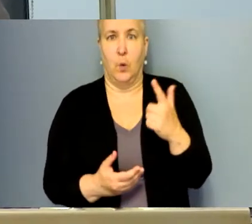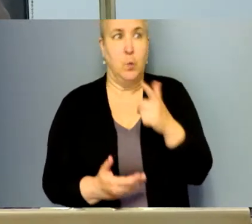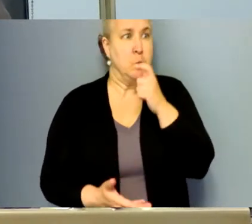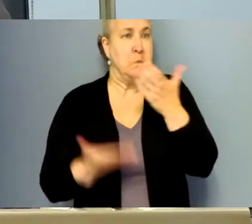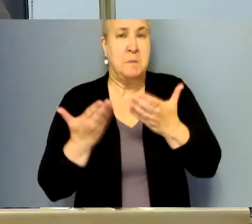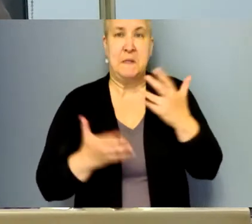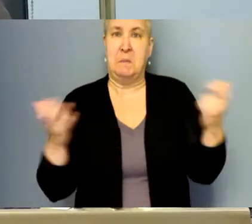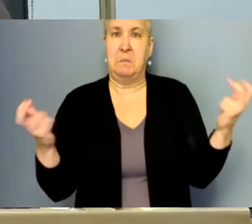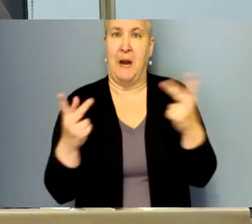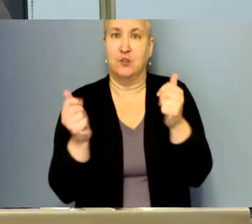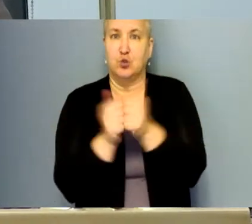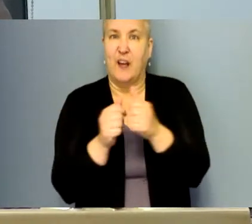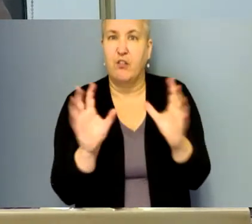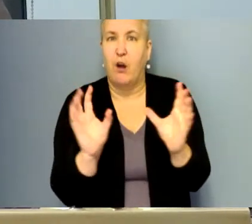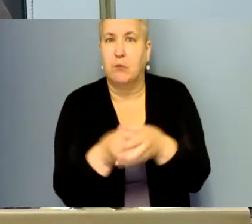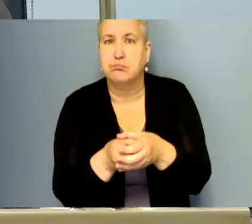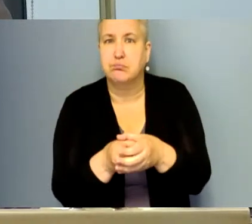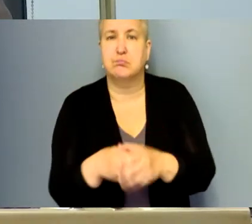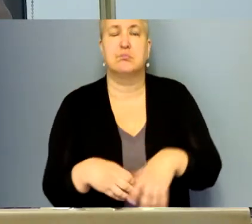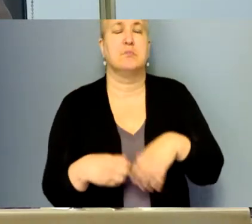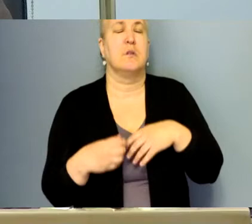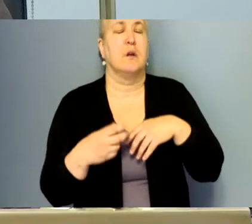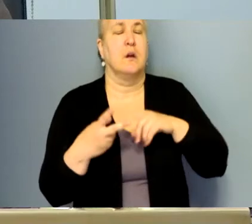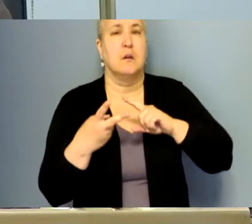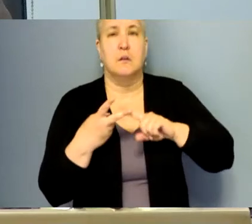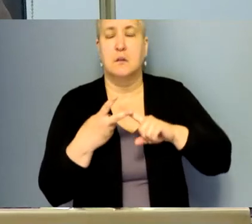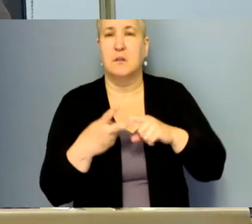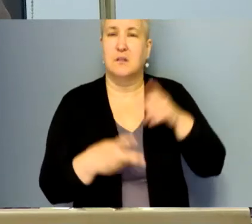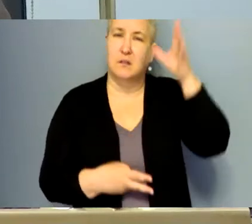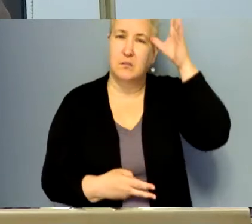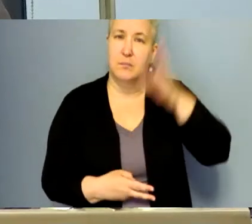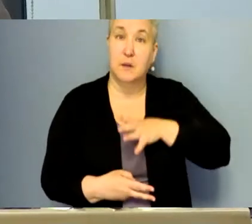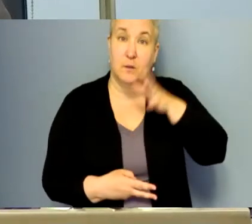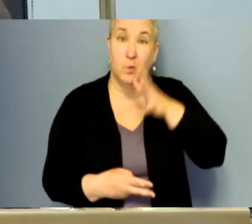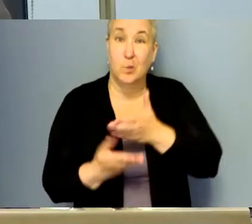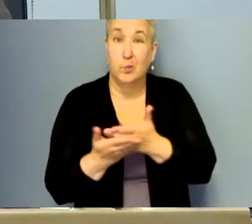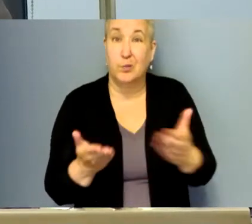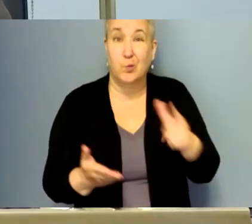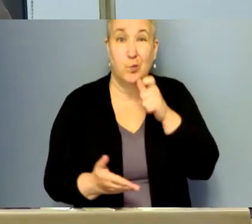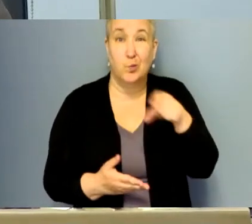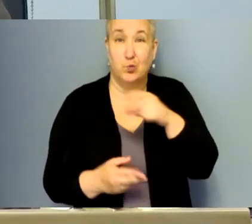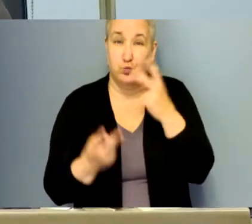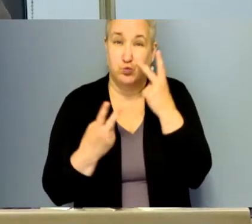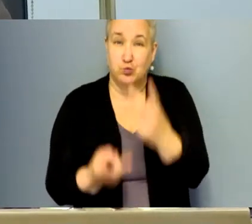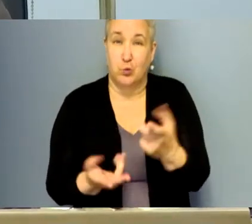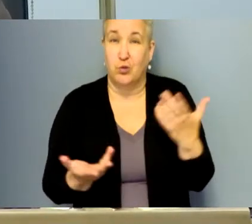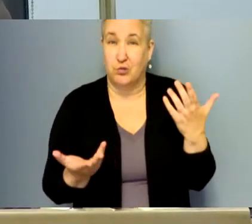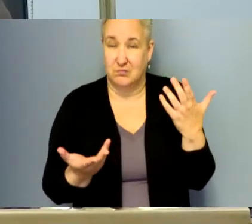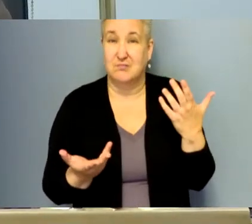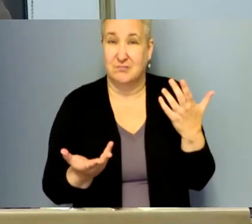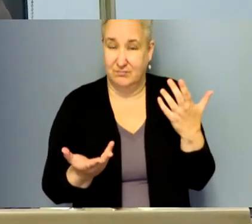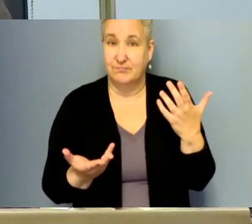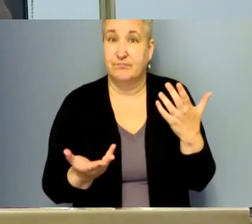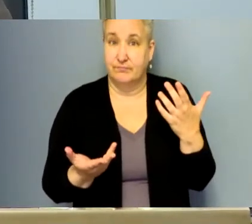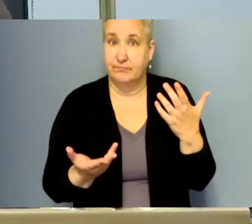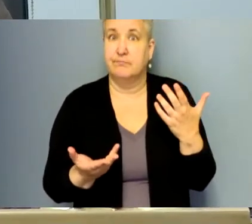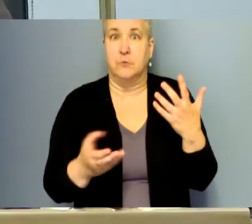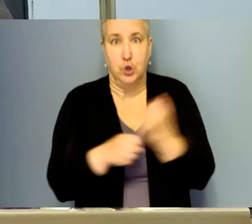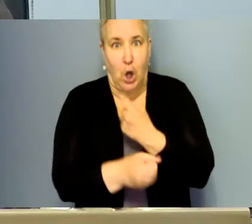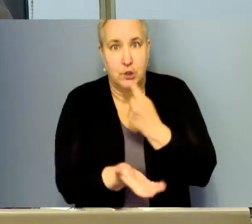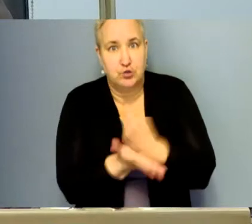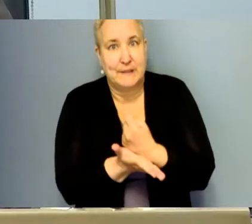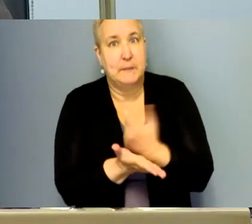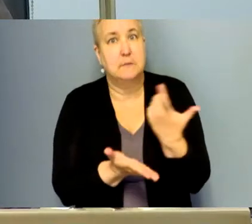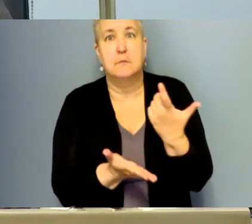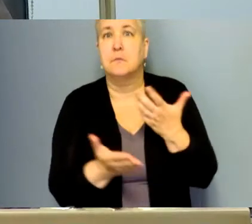put back together, the men and women who you've seen that have gotten in treatment, whether